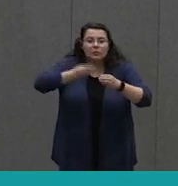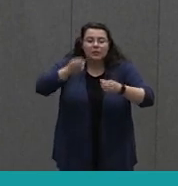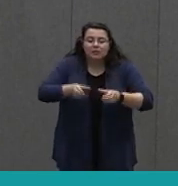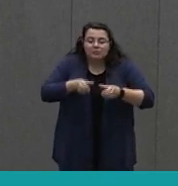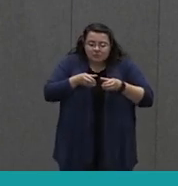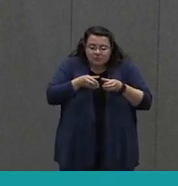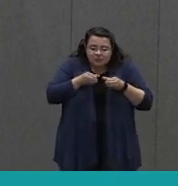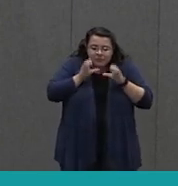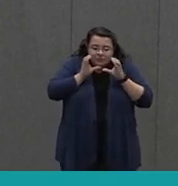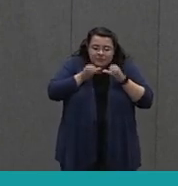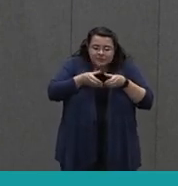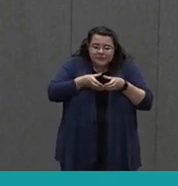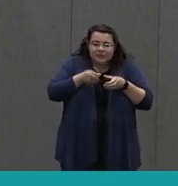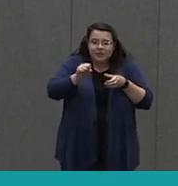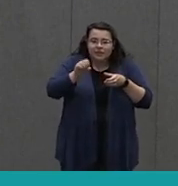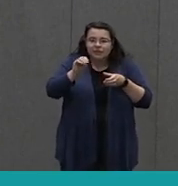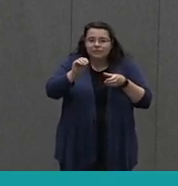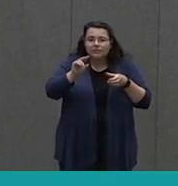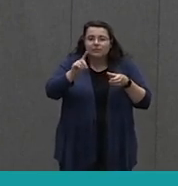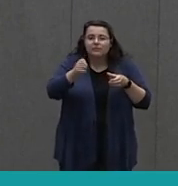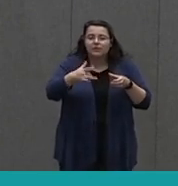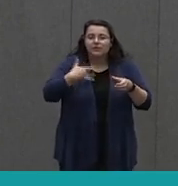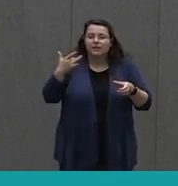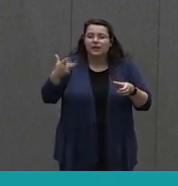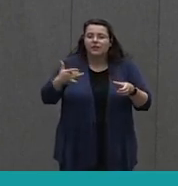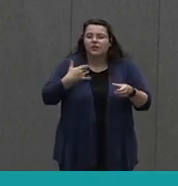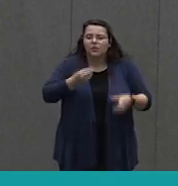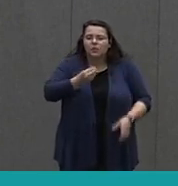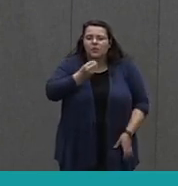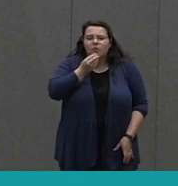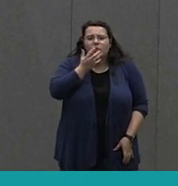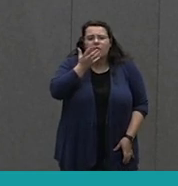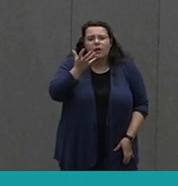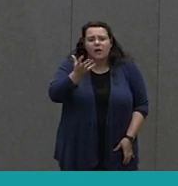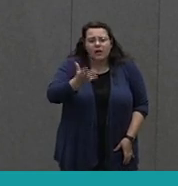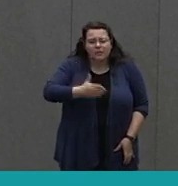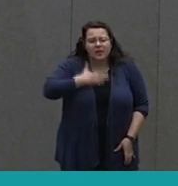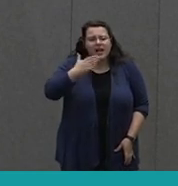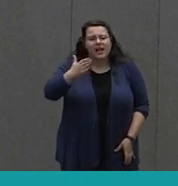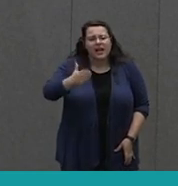I would tell her the same thing. She should go home.